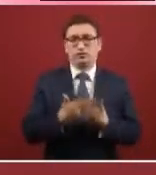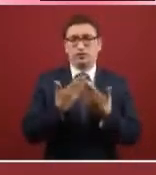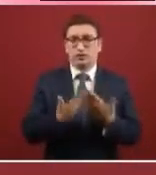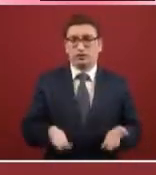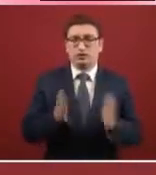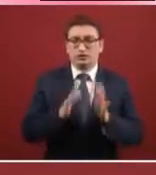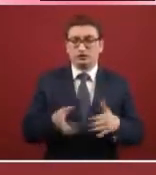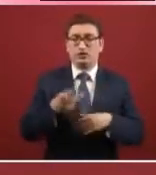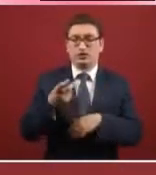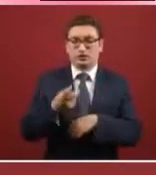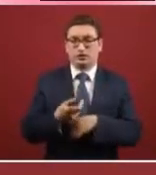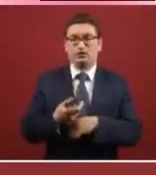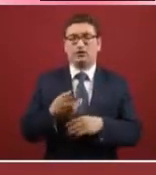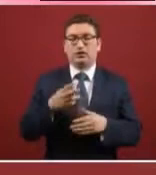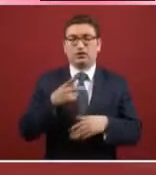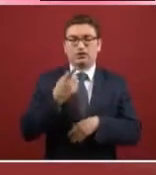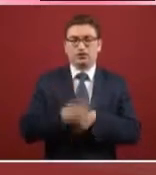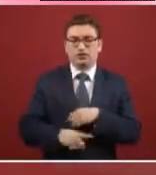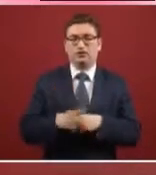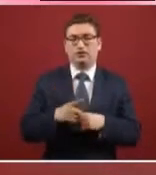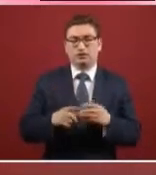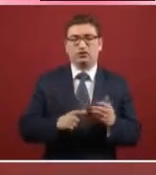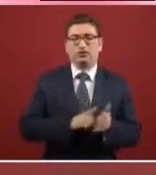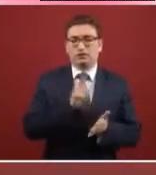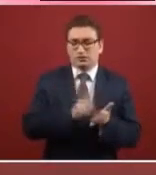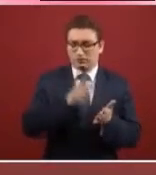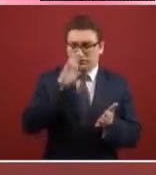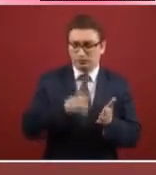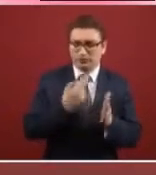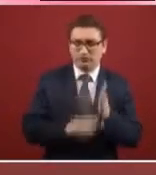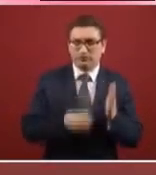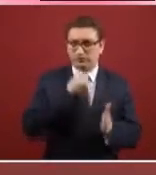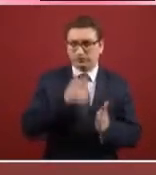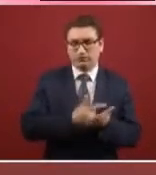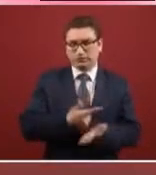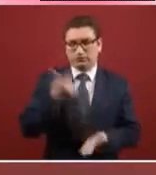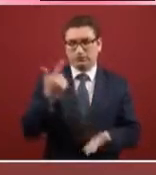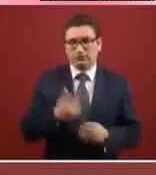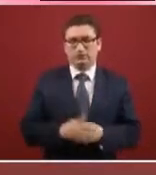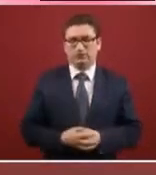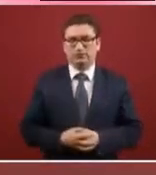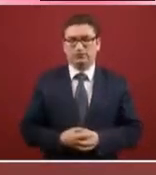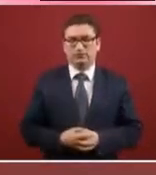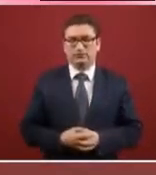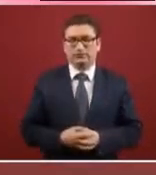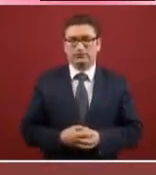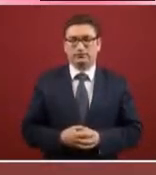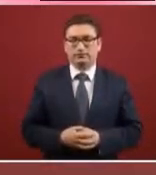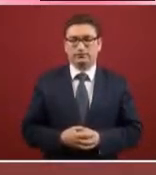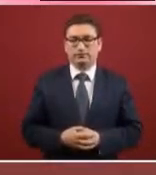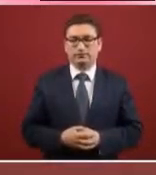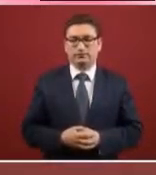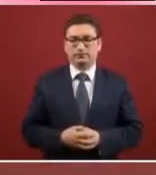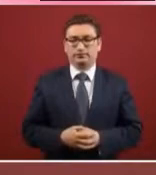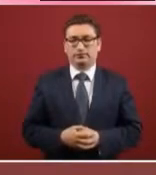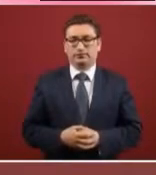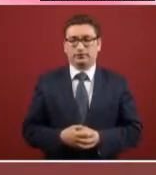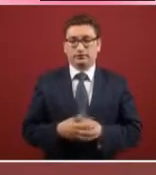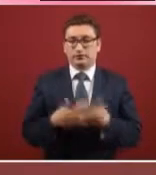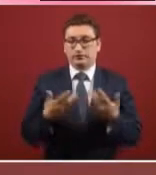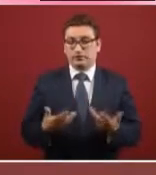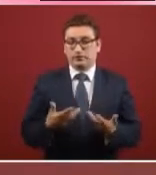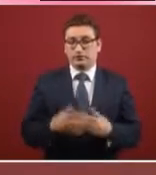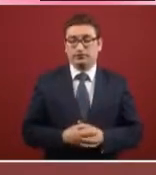la it corrupción. Has become a great crime to ¿cómo do le dan corruption. So how are they going to go backwards on that? Entonces, esa